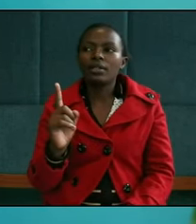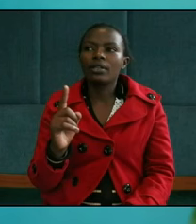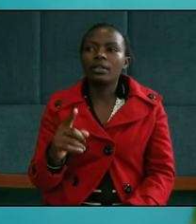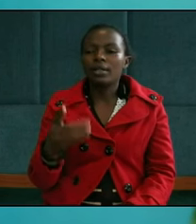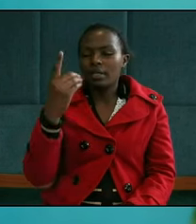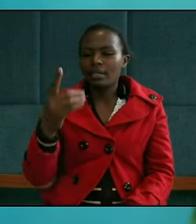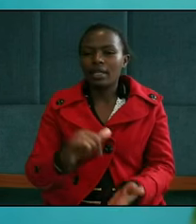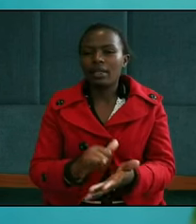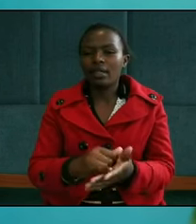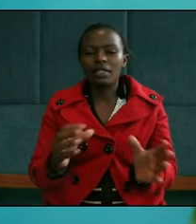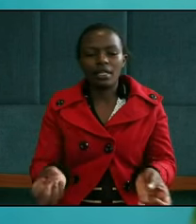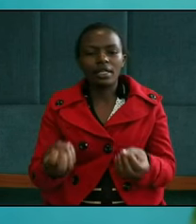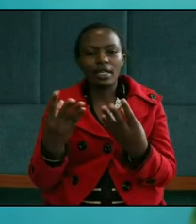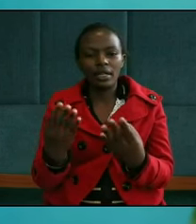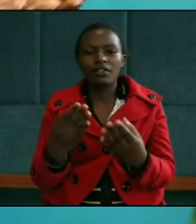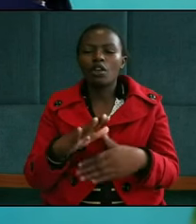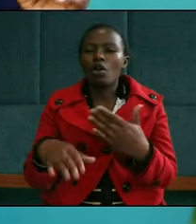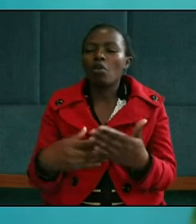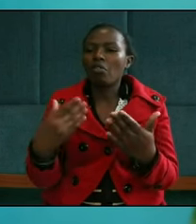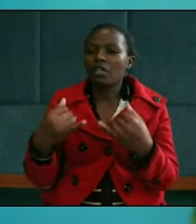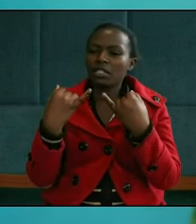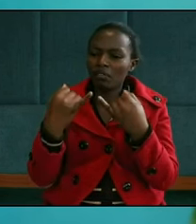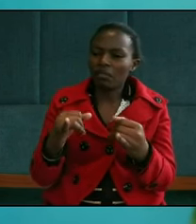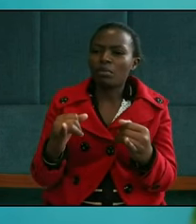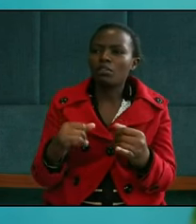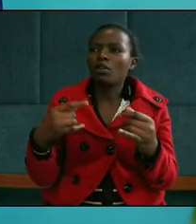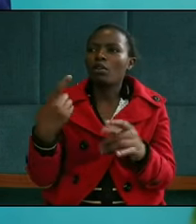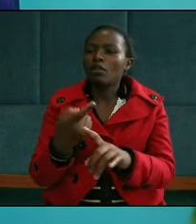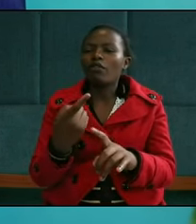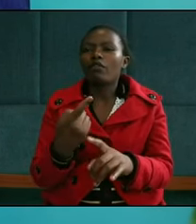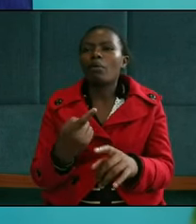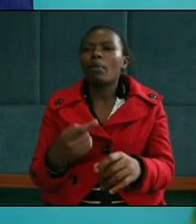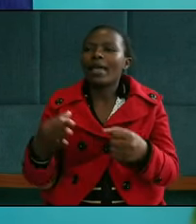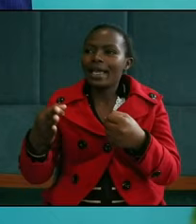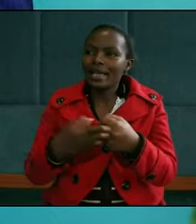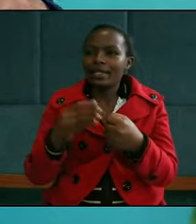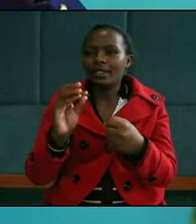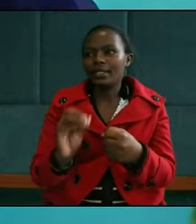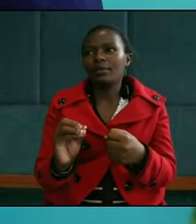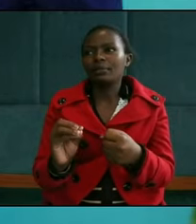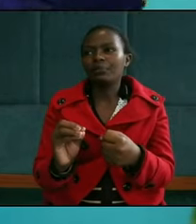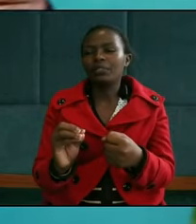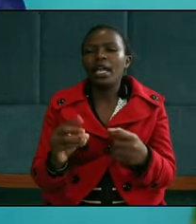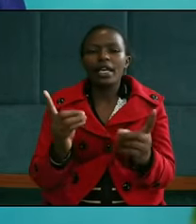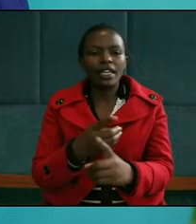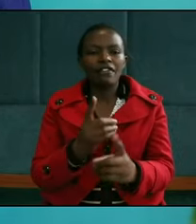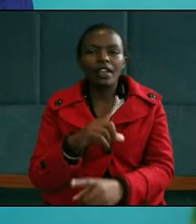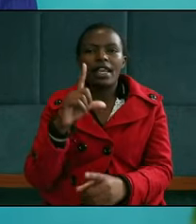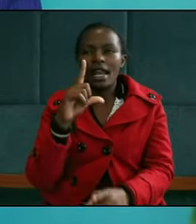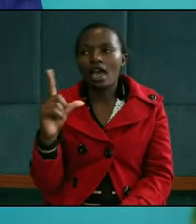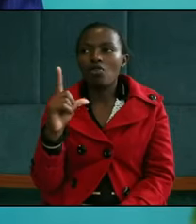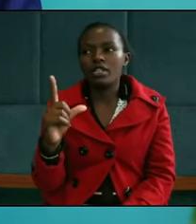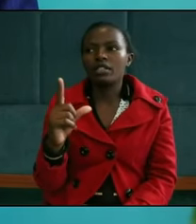in 80 languages and over 127 dialects. In here, where we are now